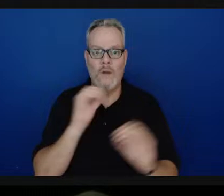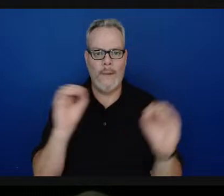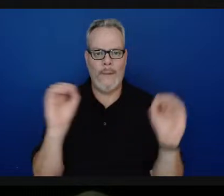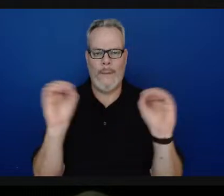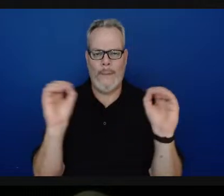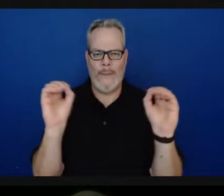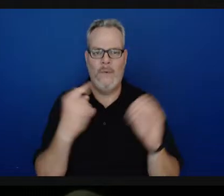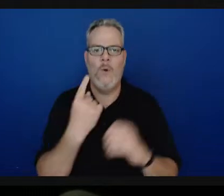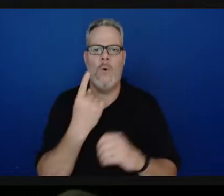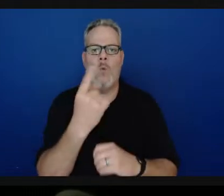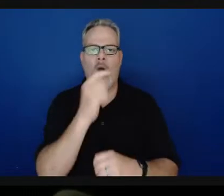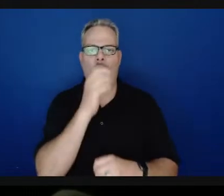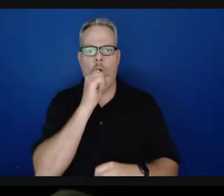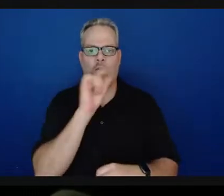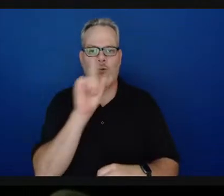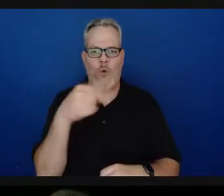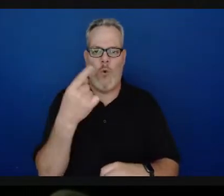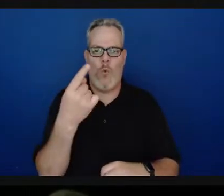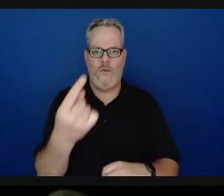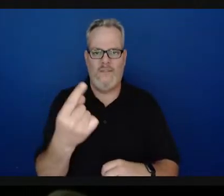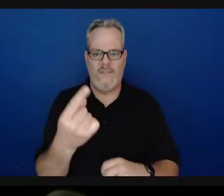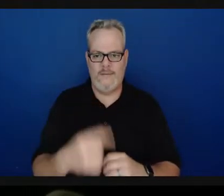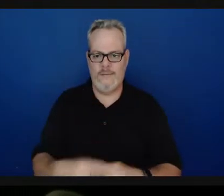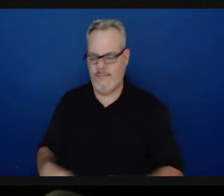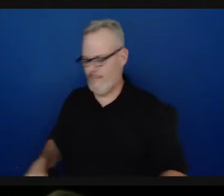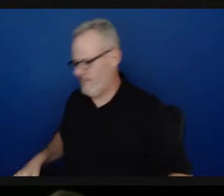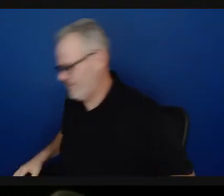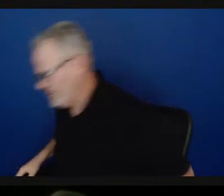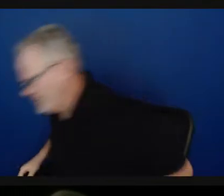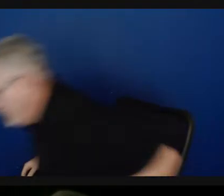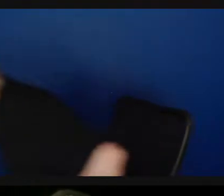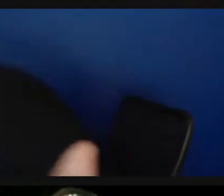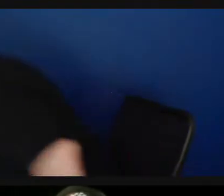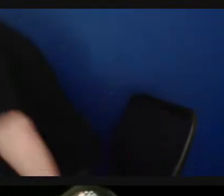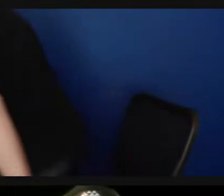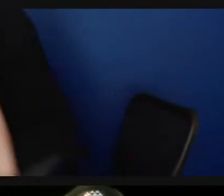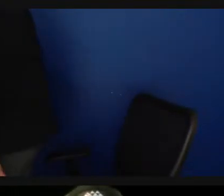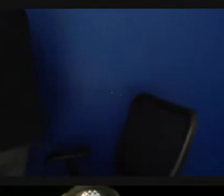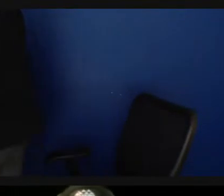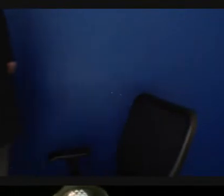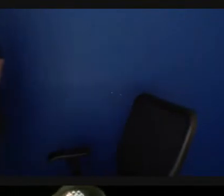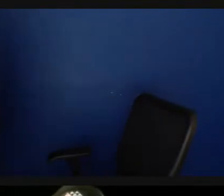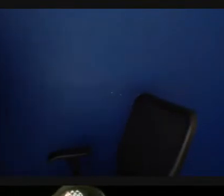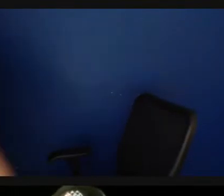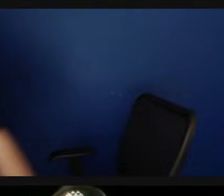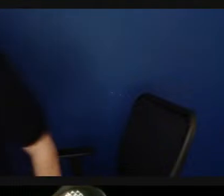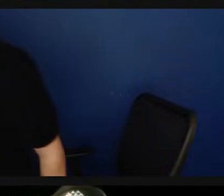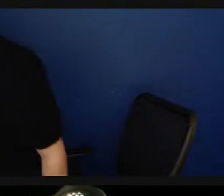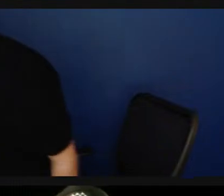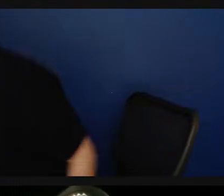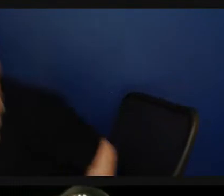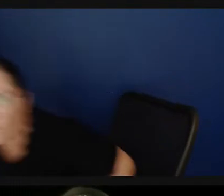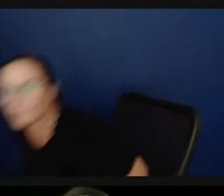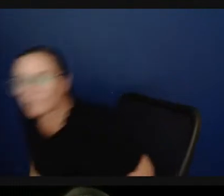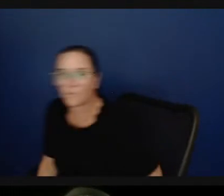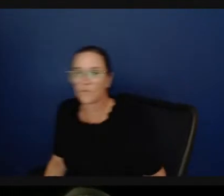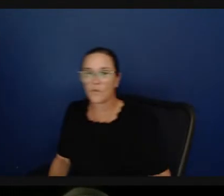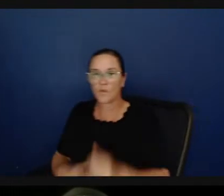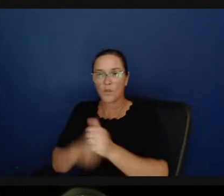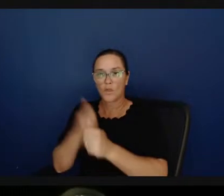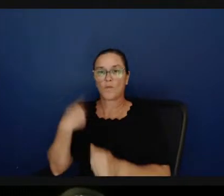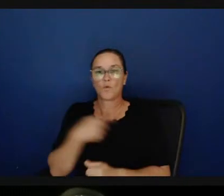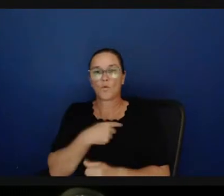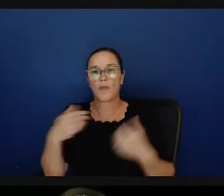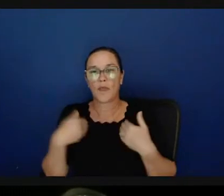slow rate coming through here. Right? But the most recent event we've had is the Pahala 2.8